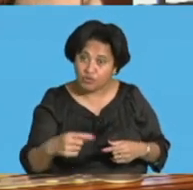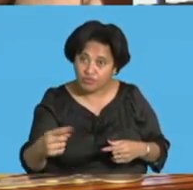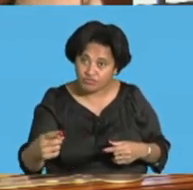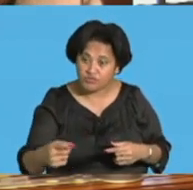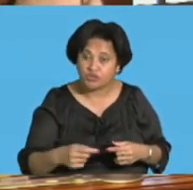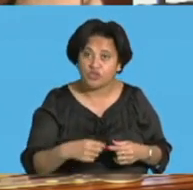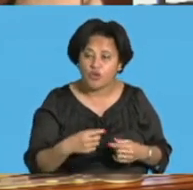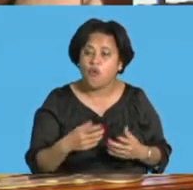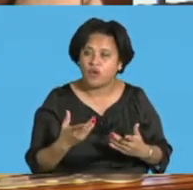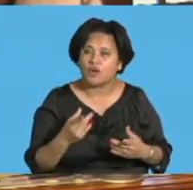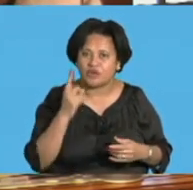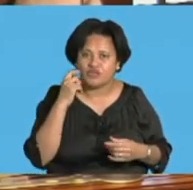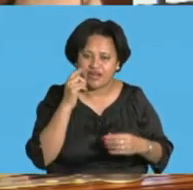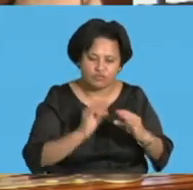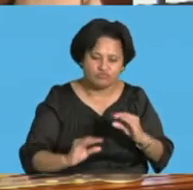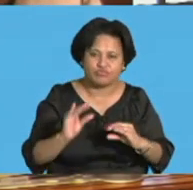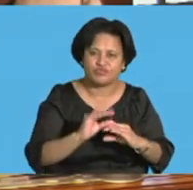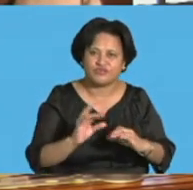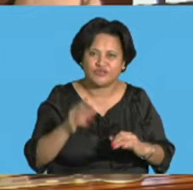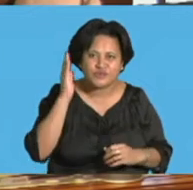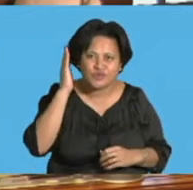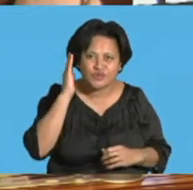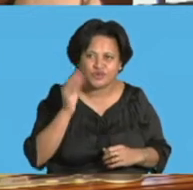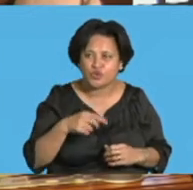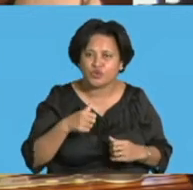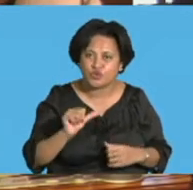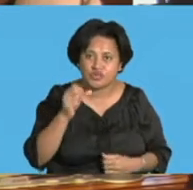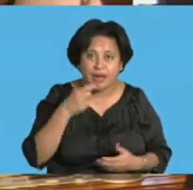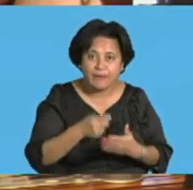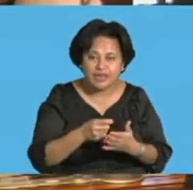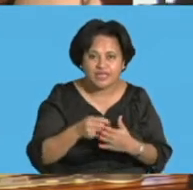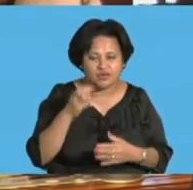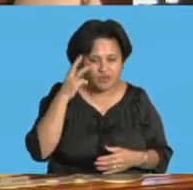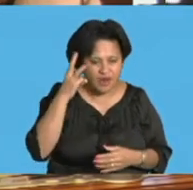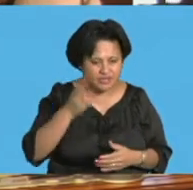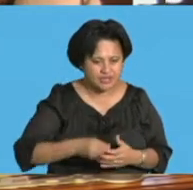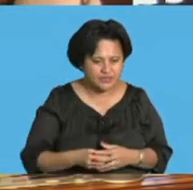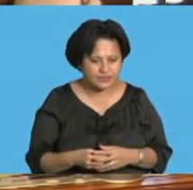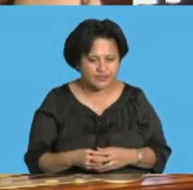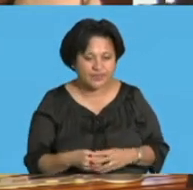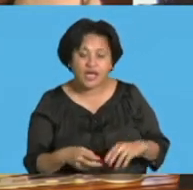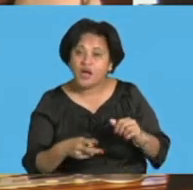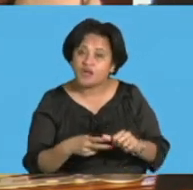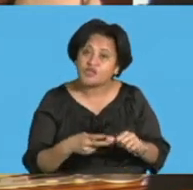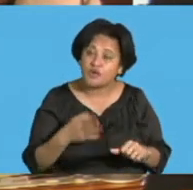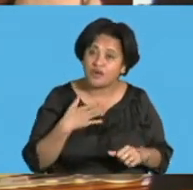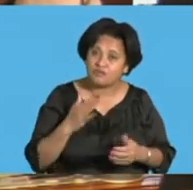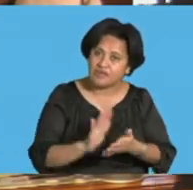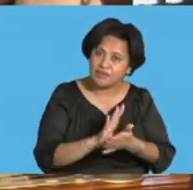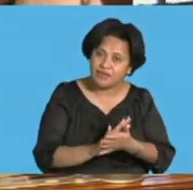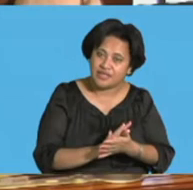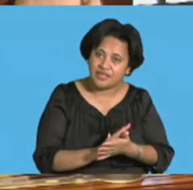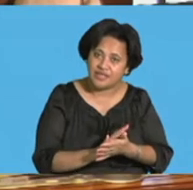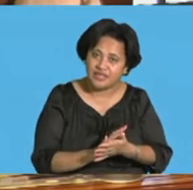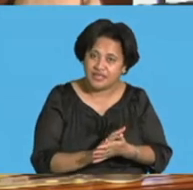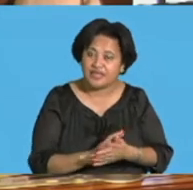do more with less. Grants need to be used prudently for the benefit of the students. Mr. Speaker, I'm also delighted to inform the House that there are moves to